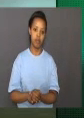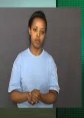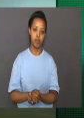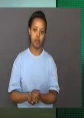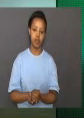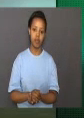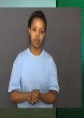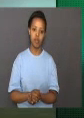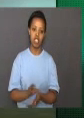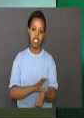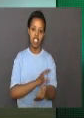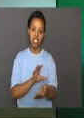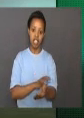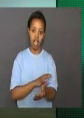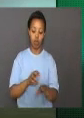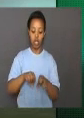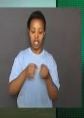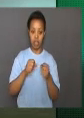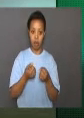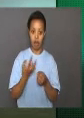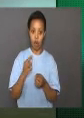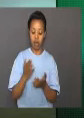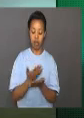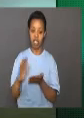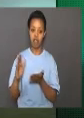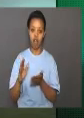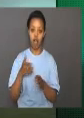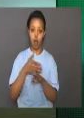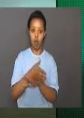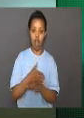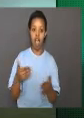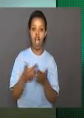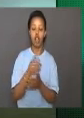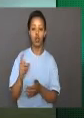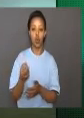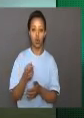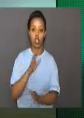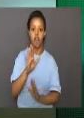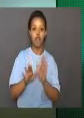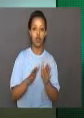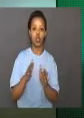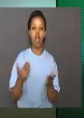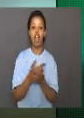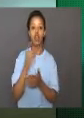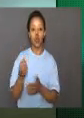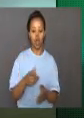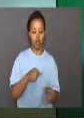soon as the cell is destroyed, the new phages can find new